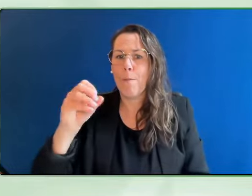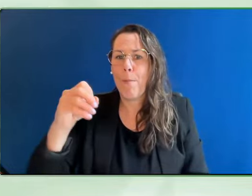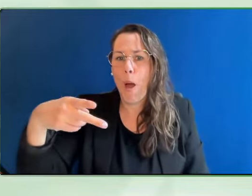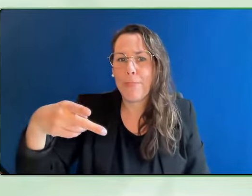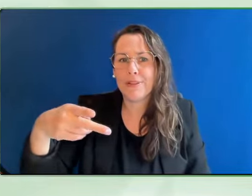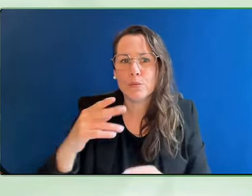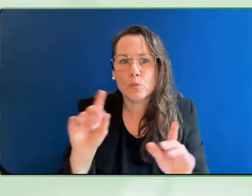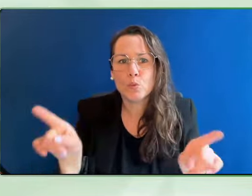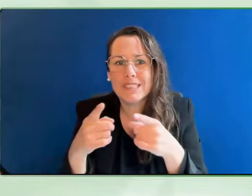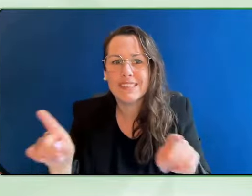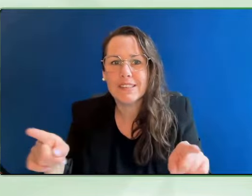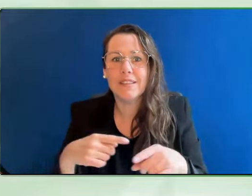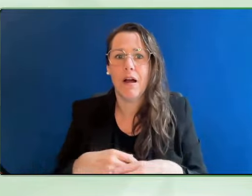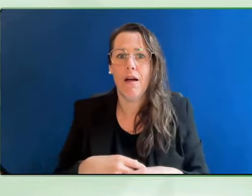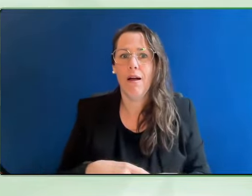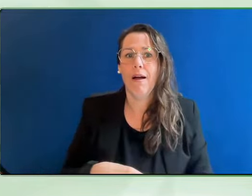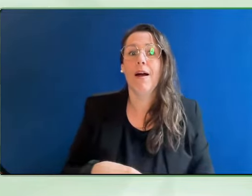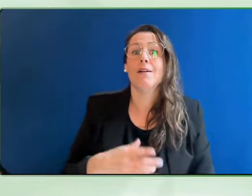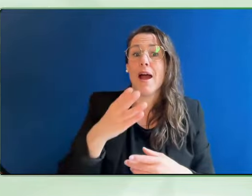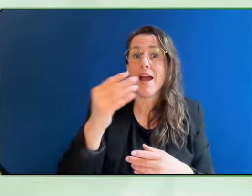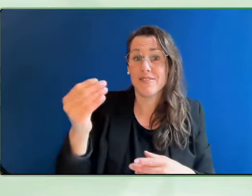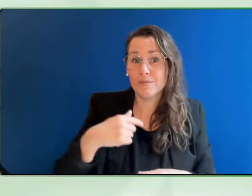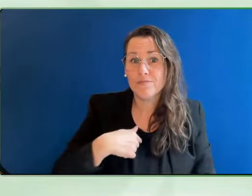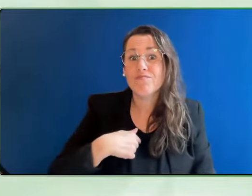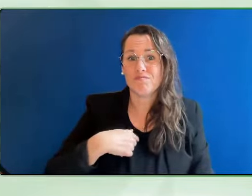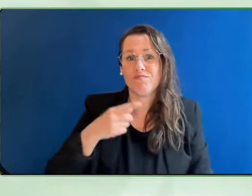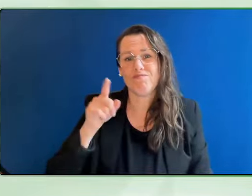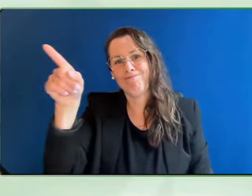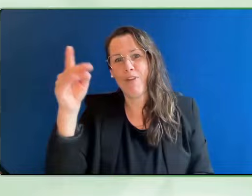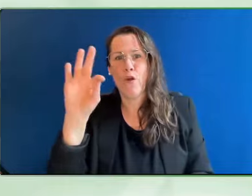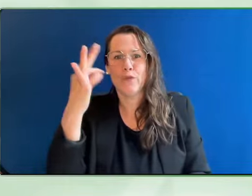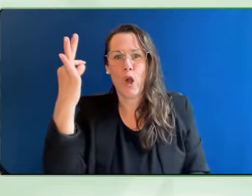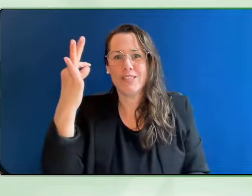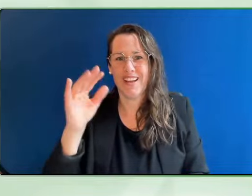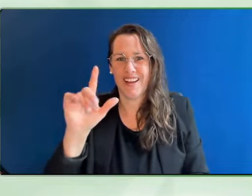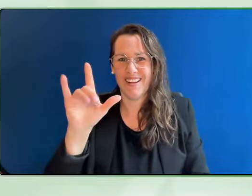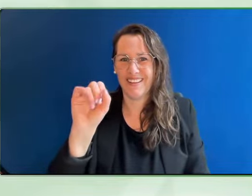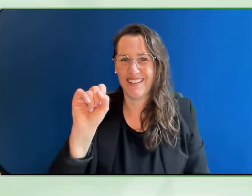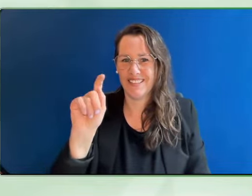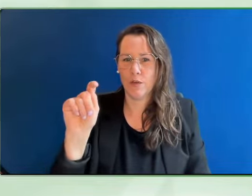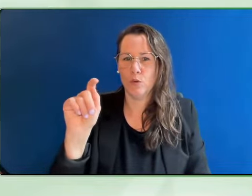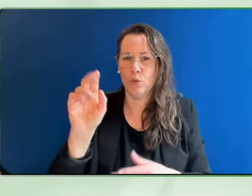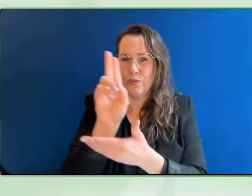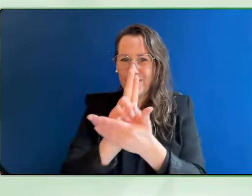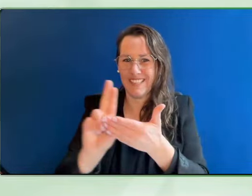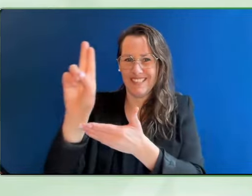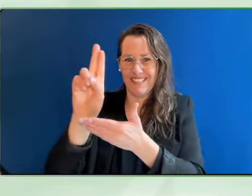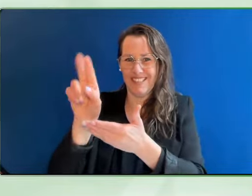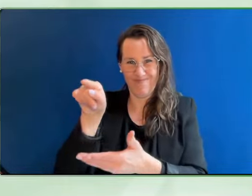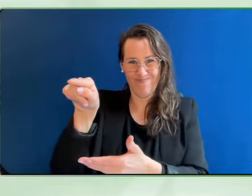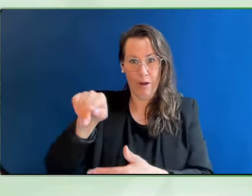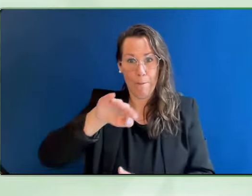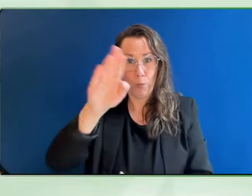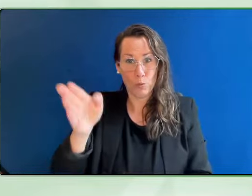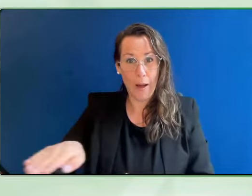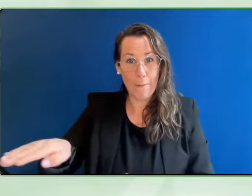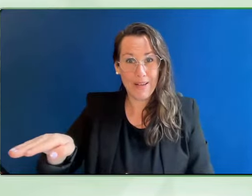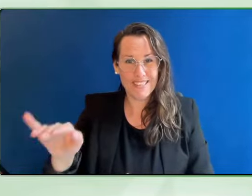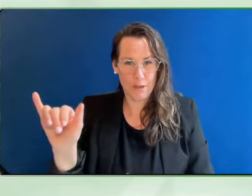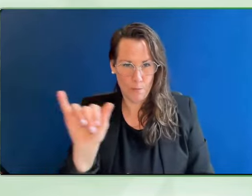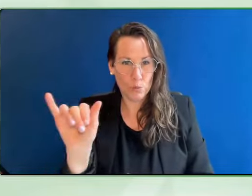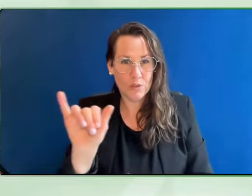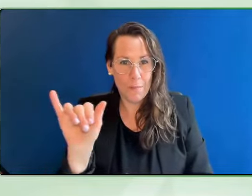use some softwares. So I started to compose at a really early age, and